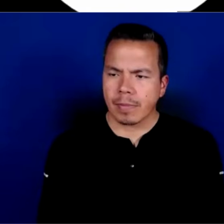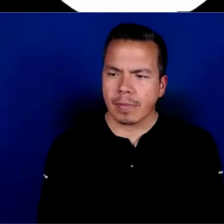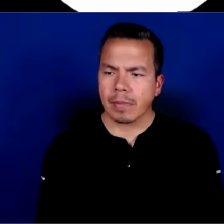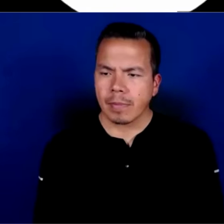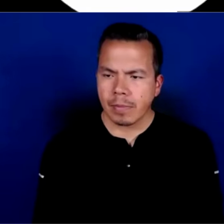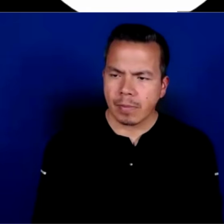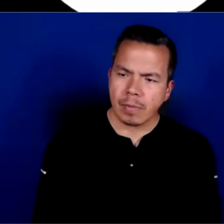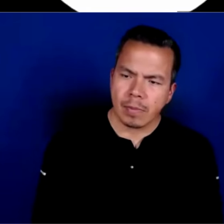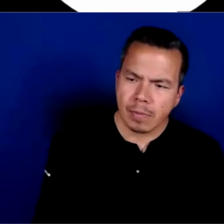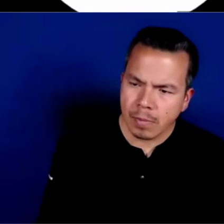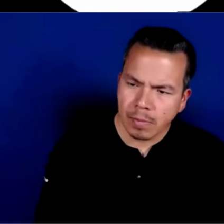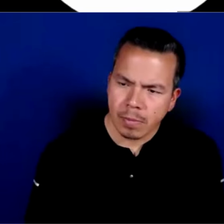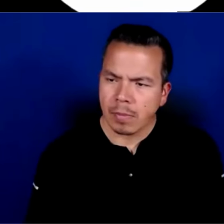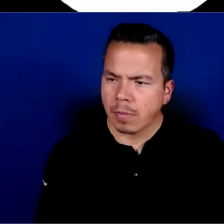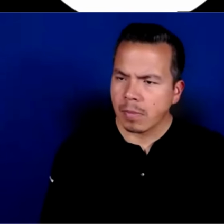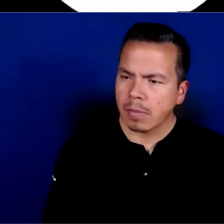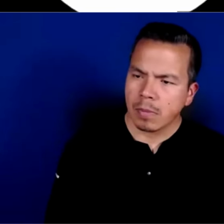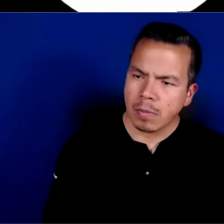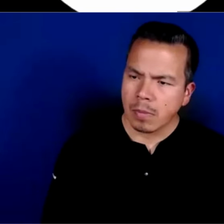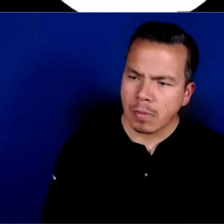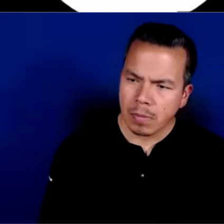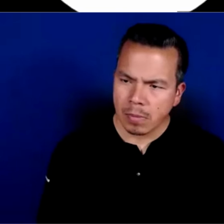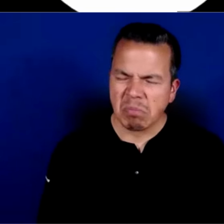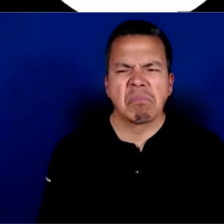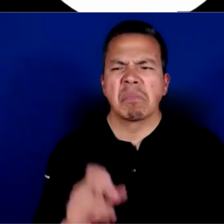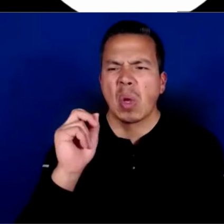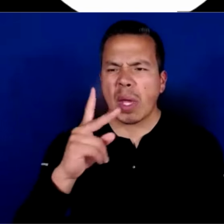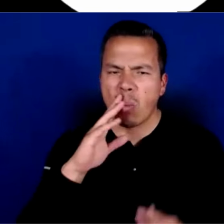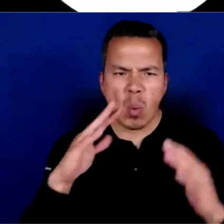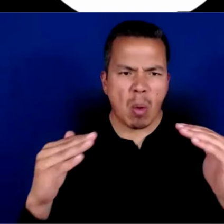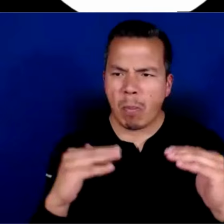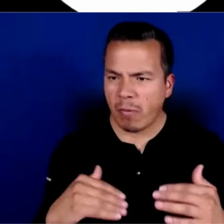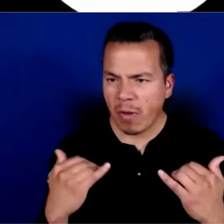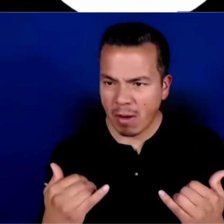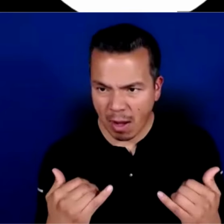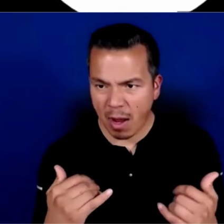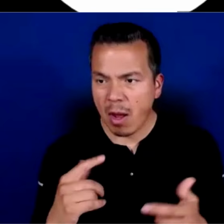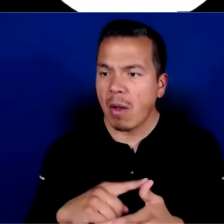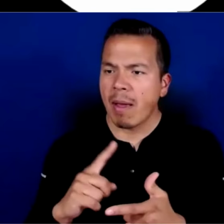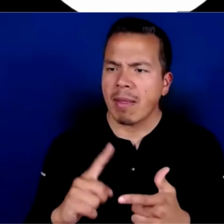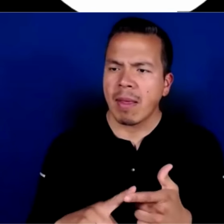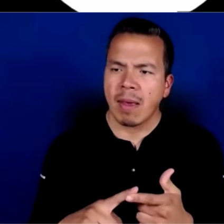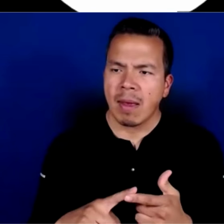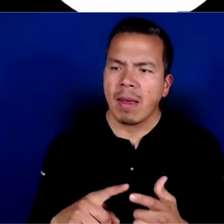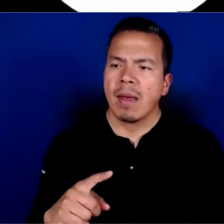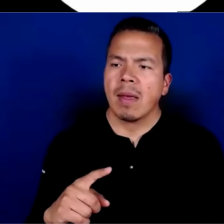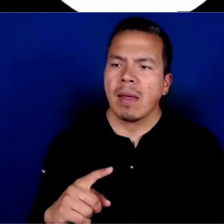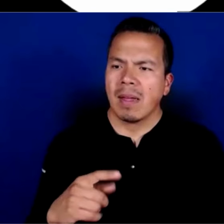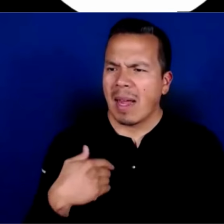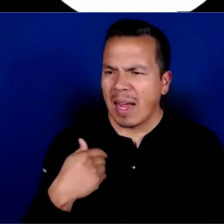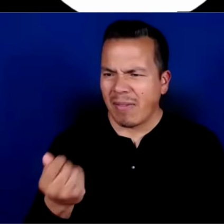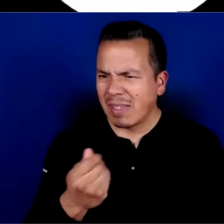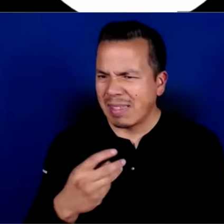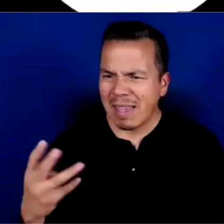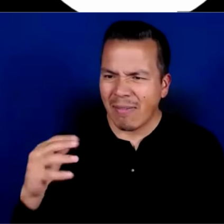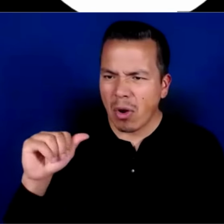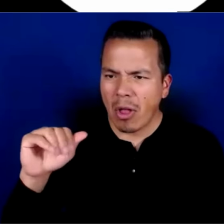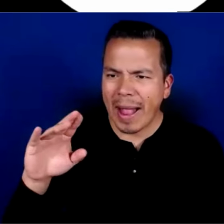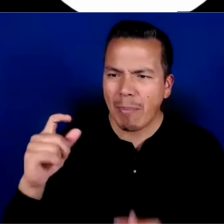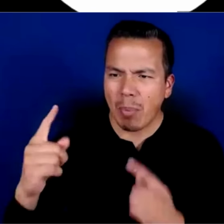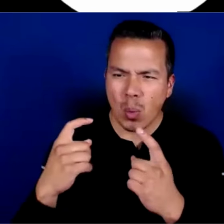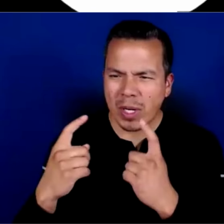Okay, there's more things about ABLE accounts. Okay, let's just move on. And then we can, because there's several ABLE questions. I